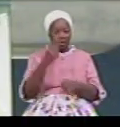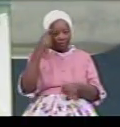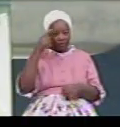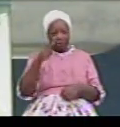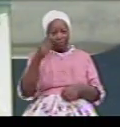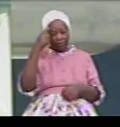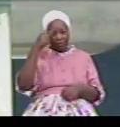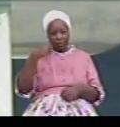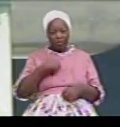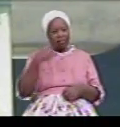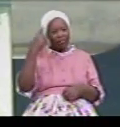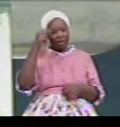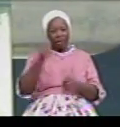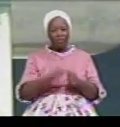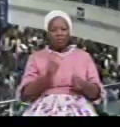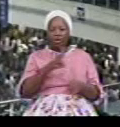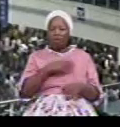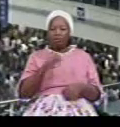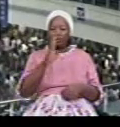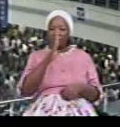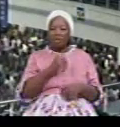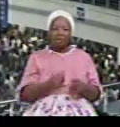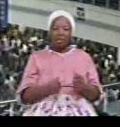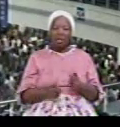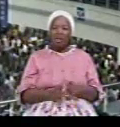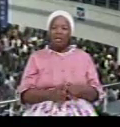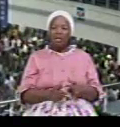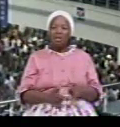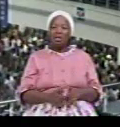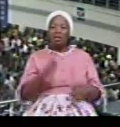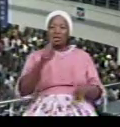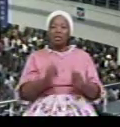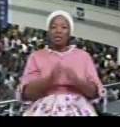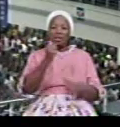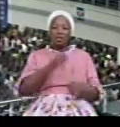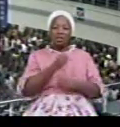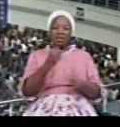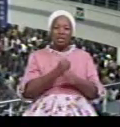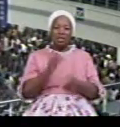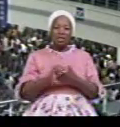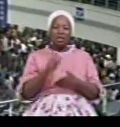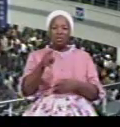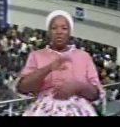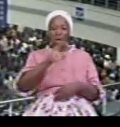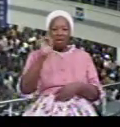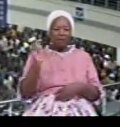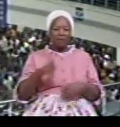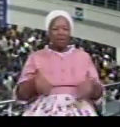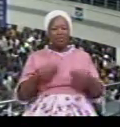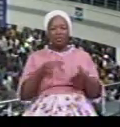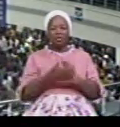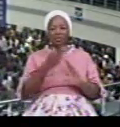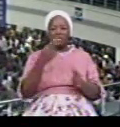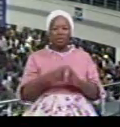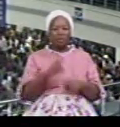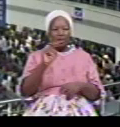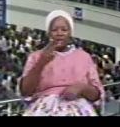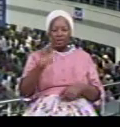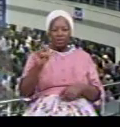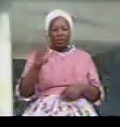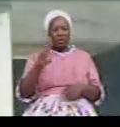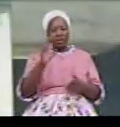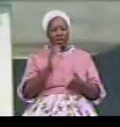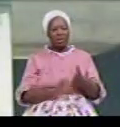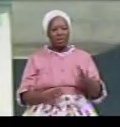the greatest year you ever lived. Second Corinthians, I'm reading from chapter